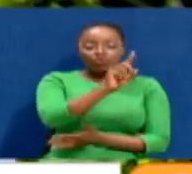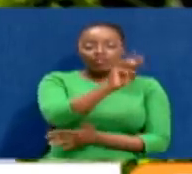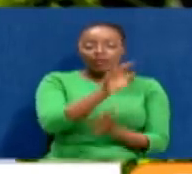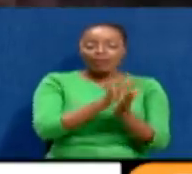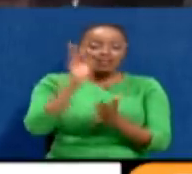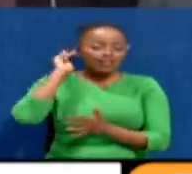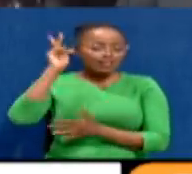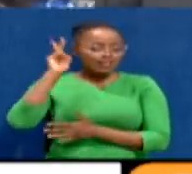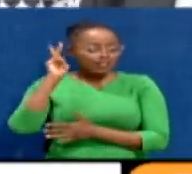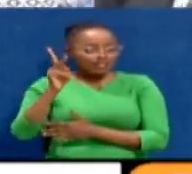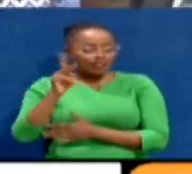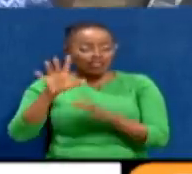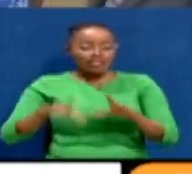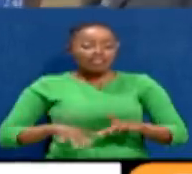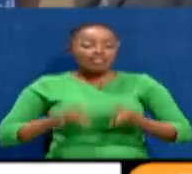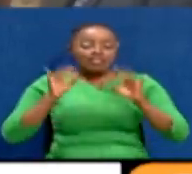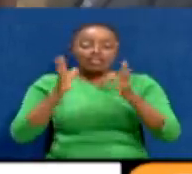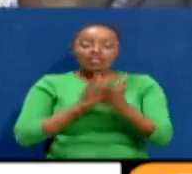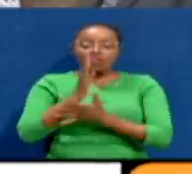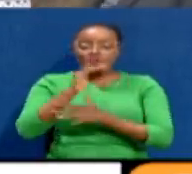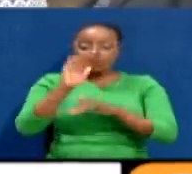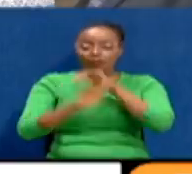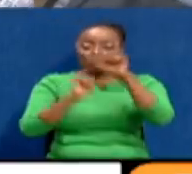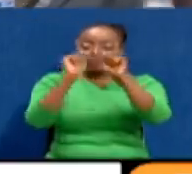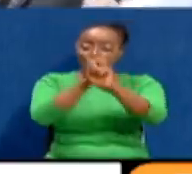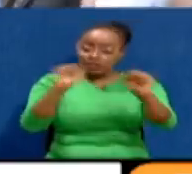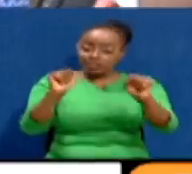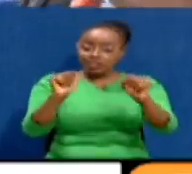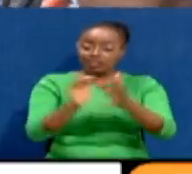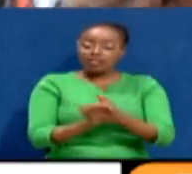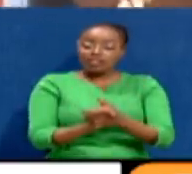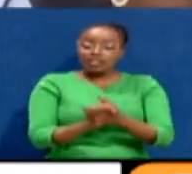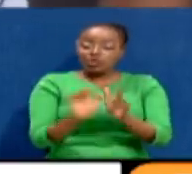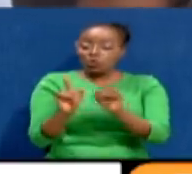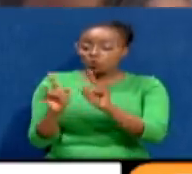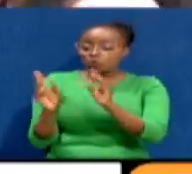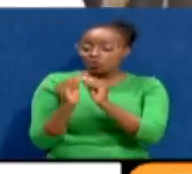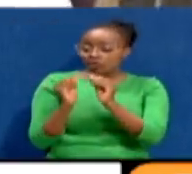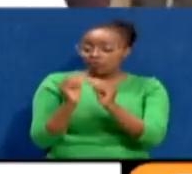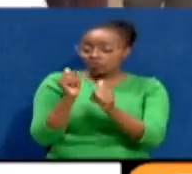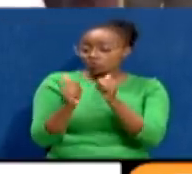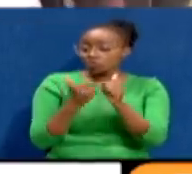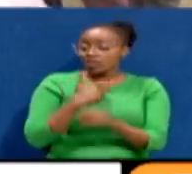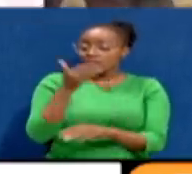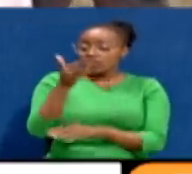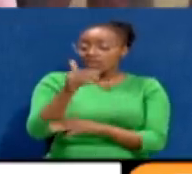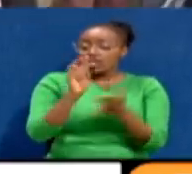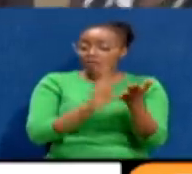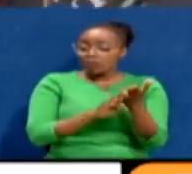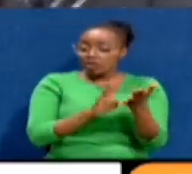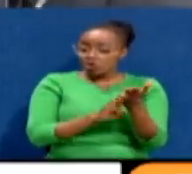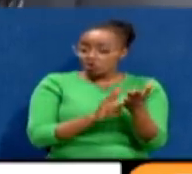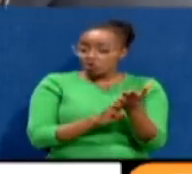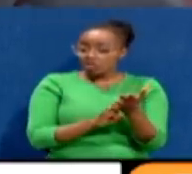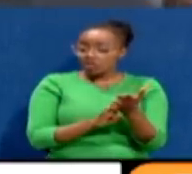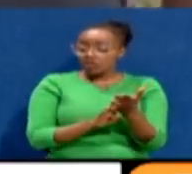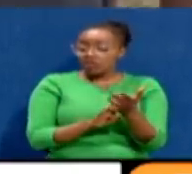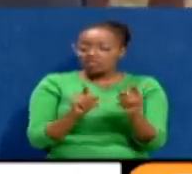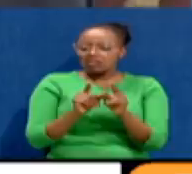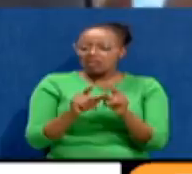in Kisii, Kitengela by the Deputy President, the meeting I held in Migori was not